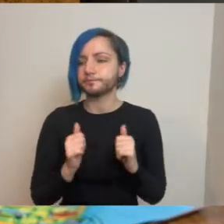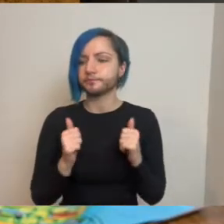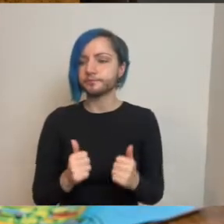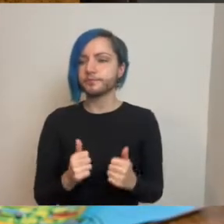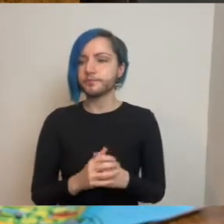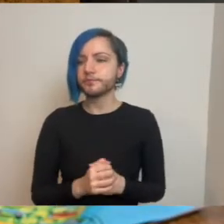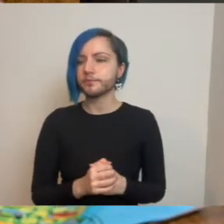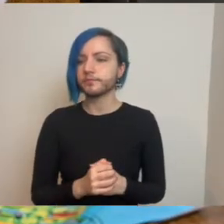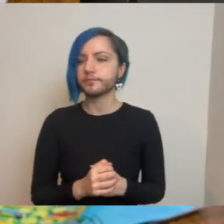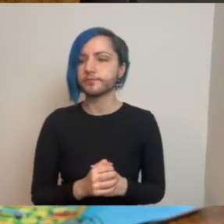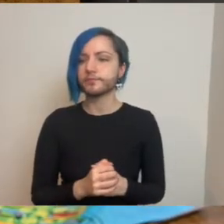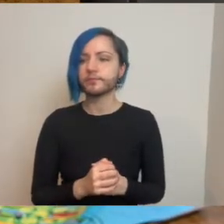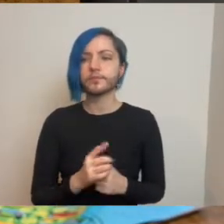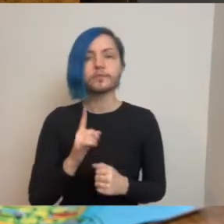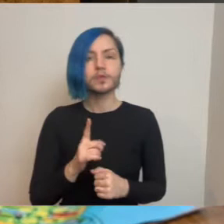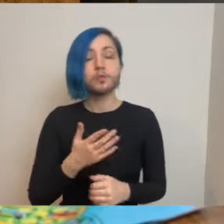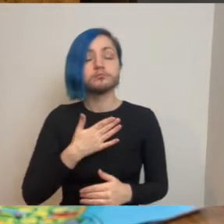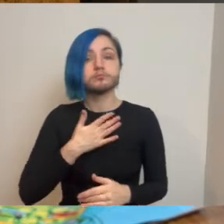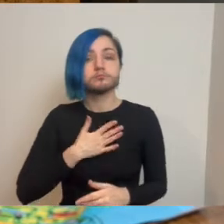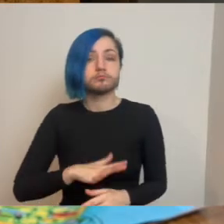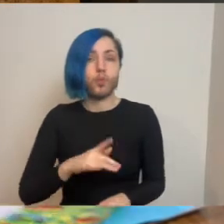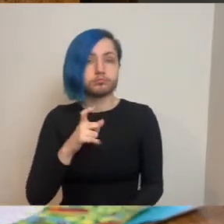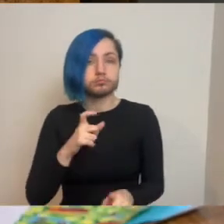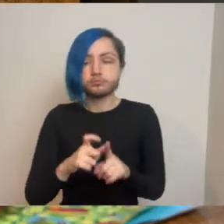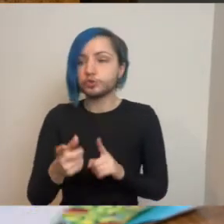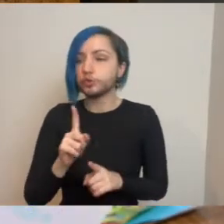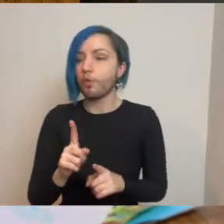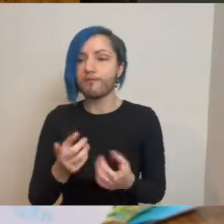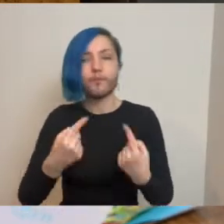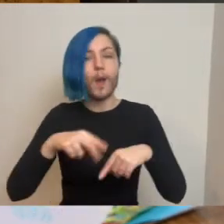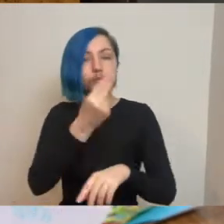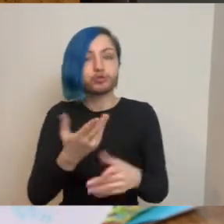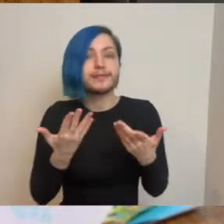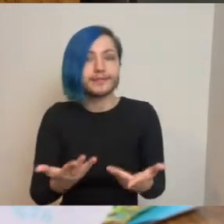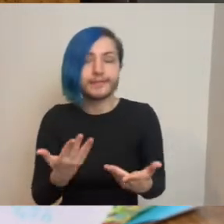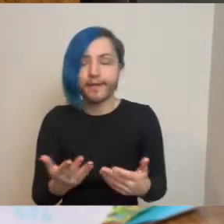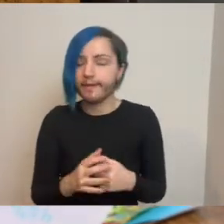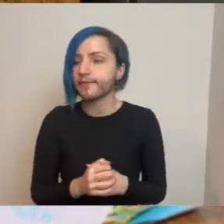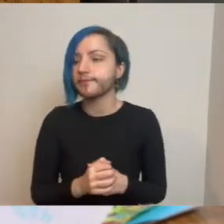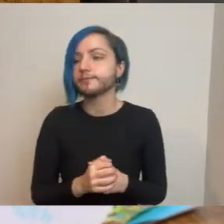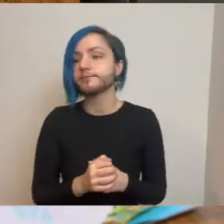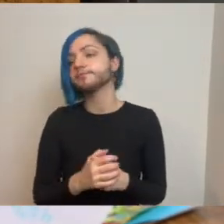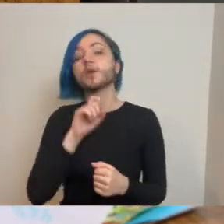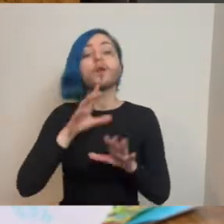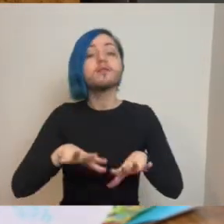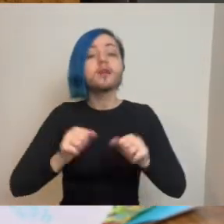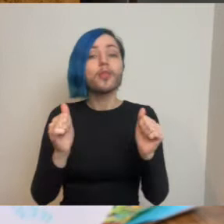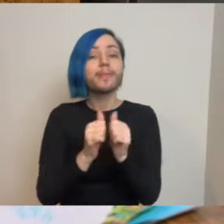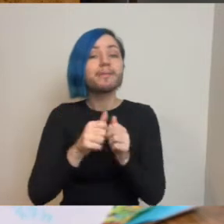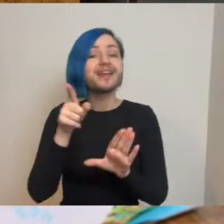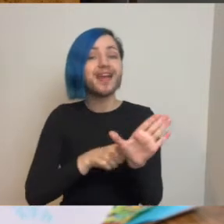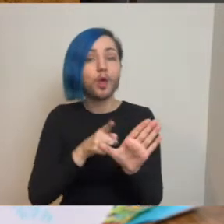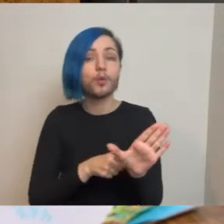one that I wanted to do with you for our drawing, I'm going to start it on a yellow piece